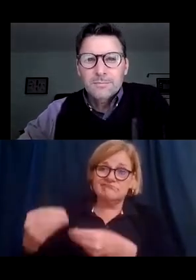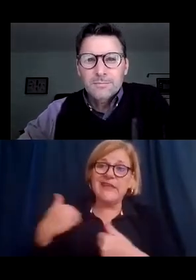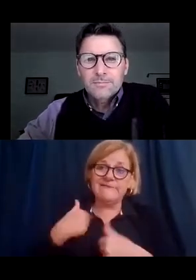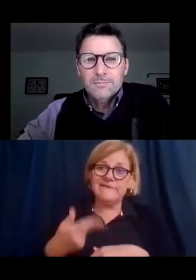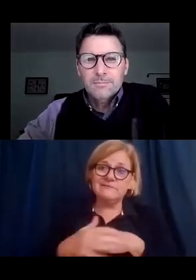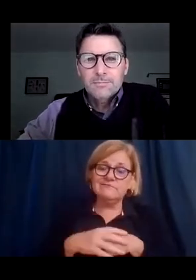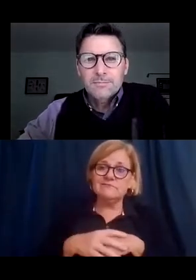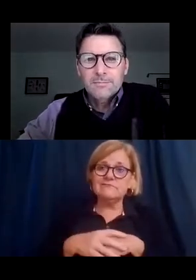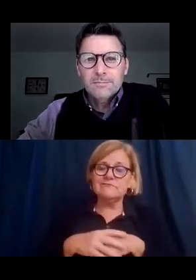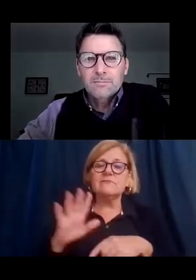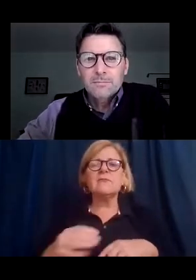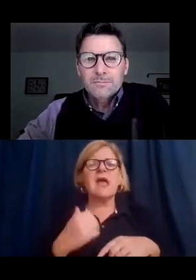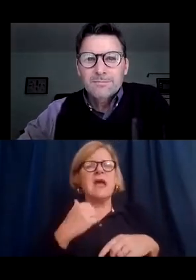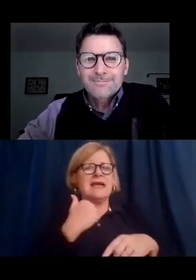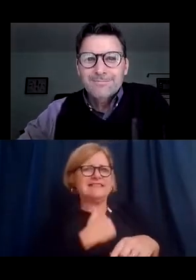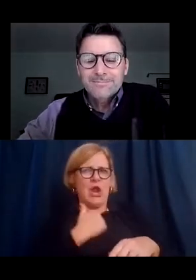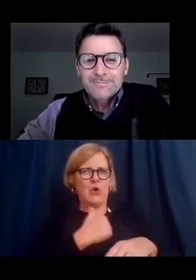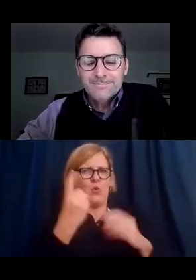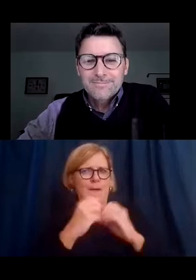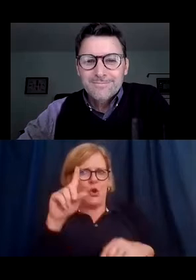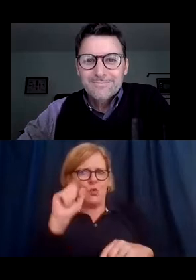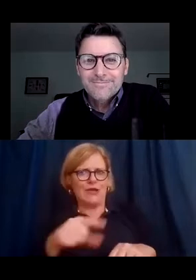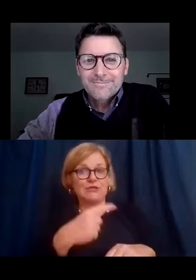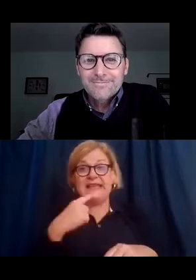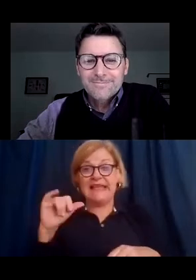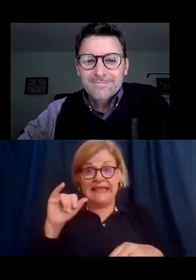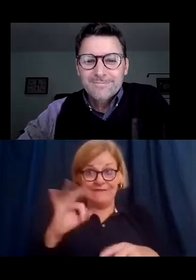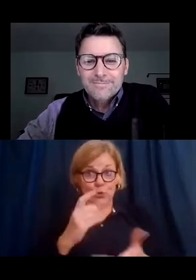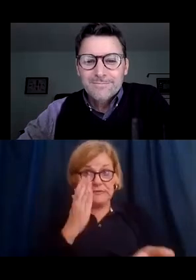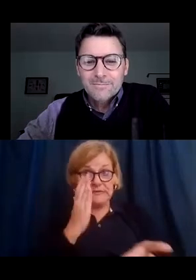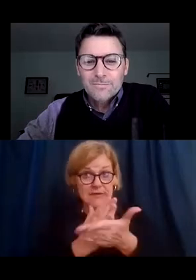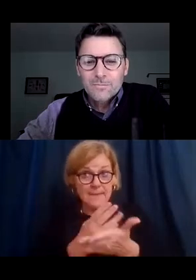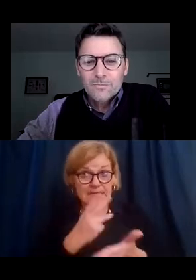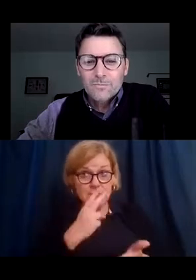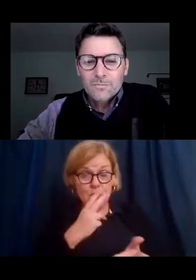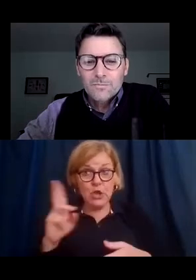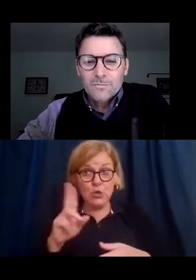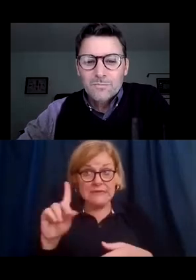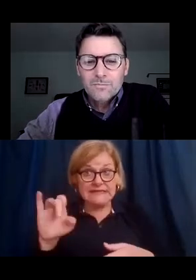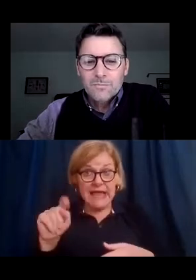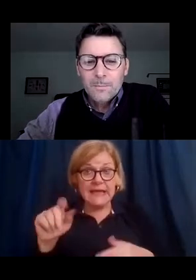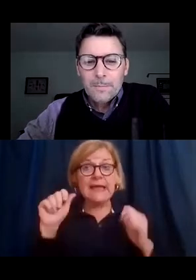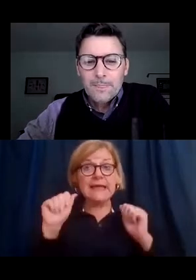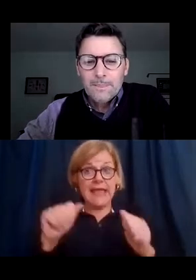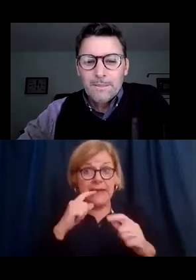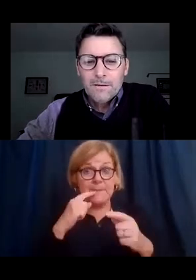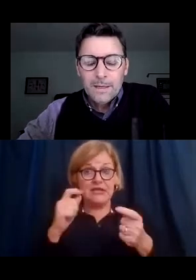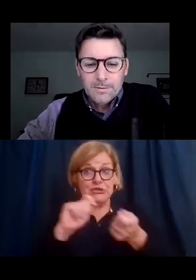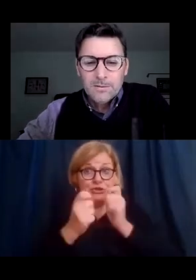Okay, and sorry, Dr. Bowden, there's one more here that says if you stop smoking and use the diet, can the condition be